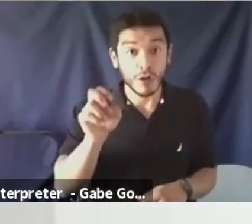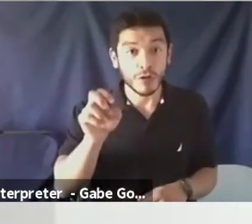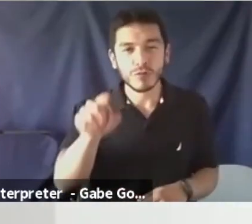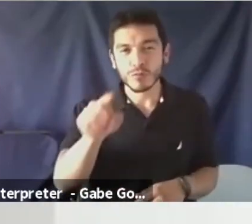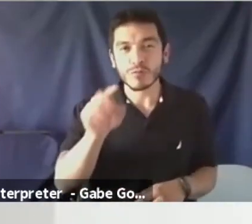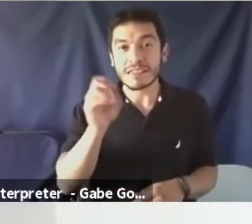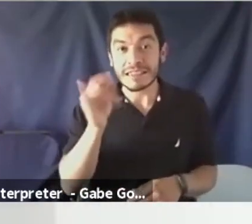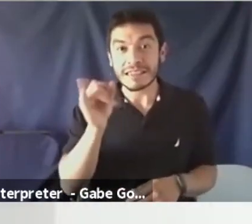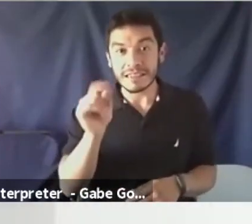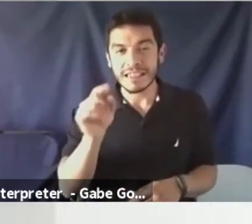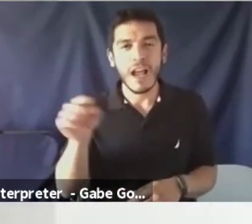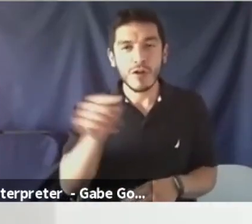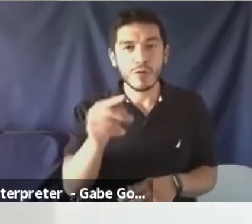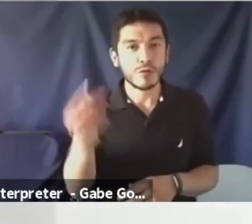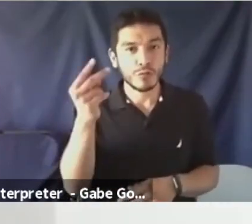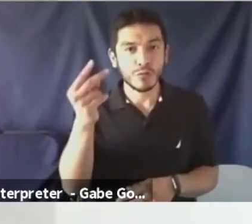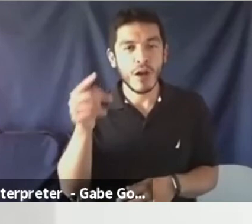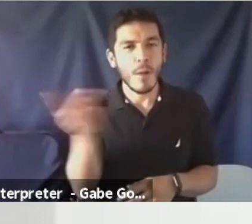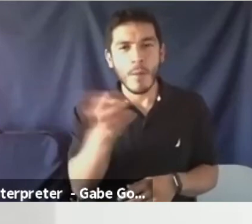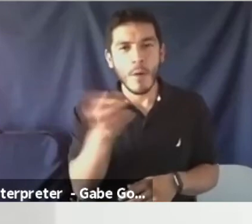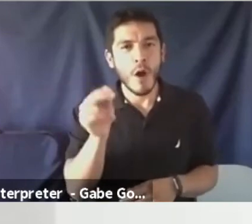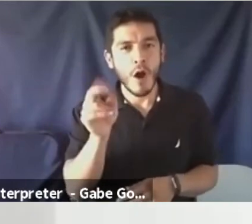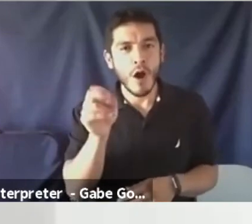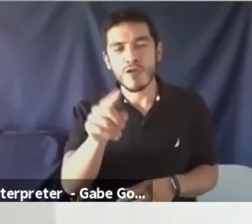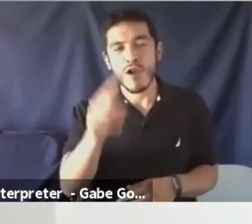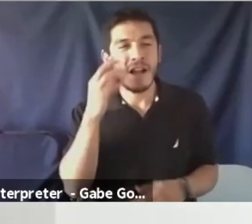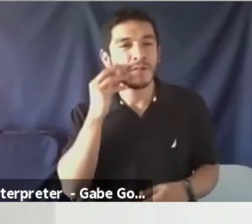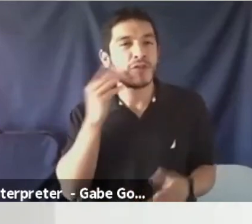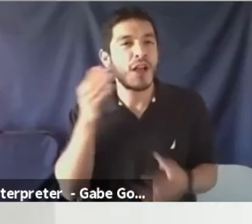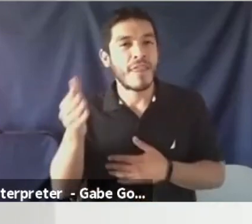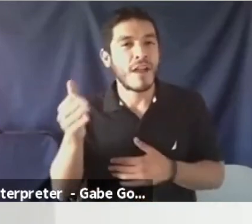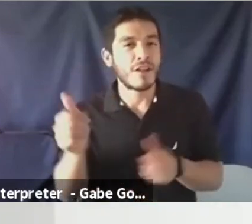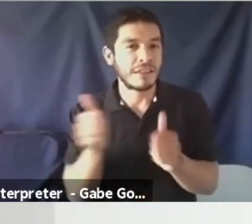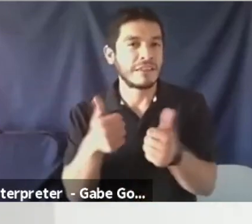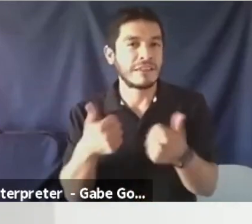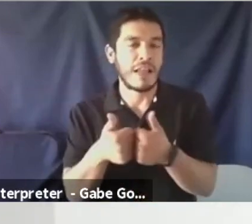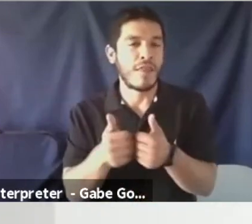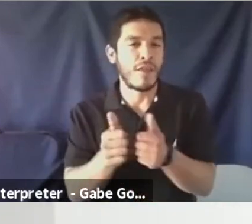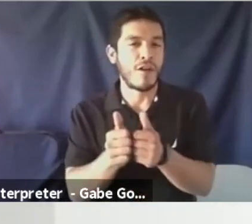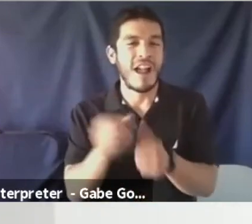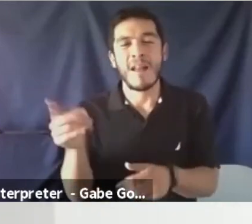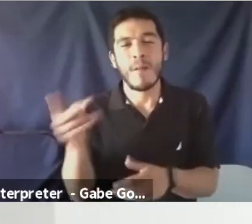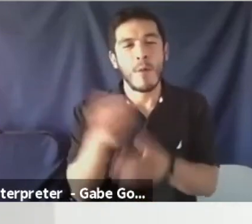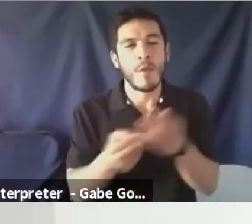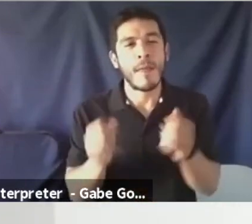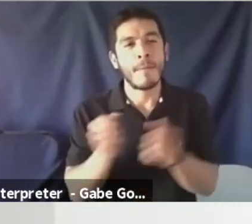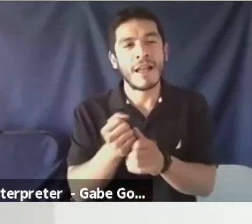exist, and you too are. Your experience is justified. So that was your opinion.